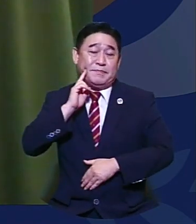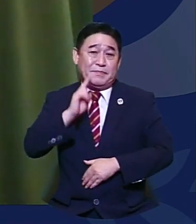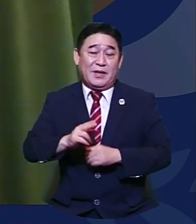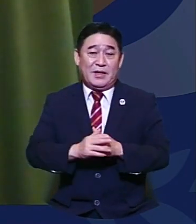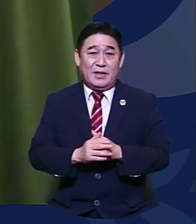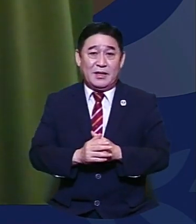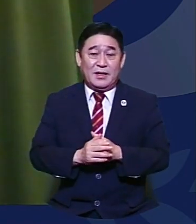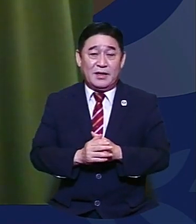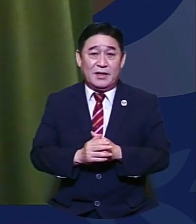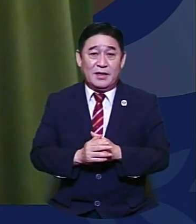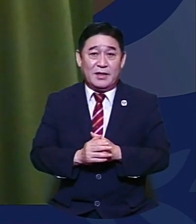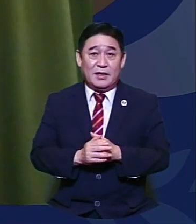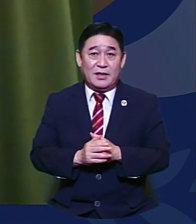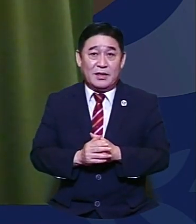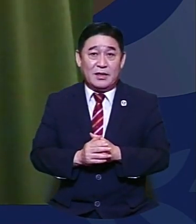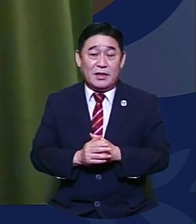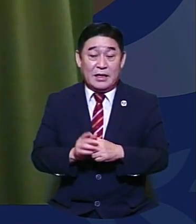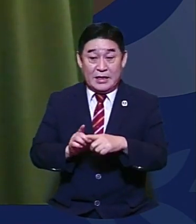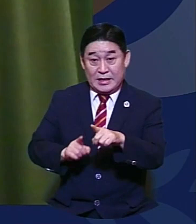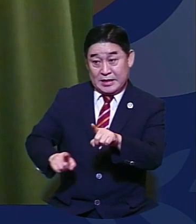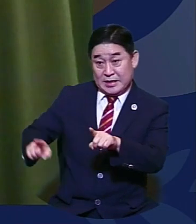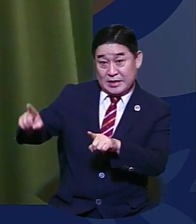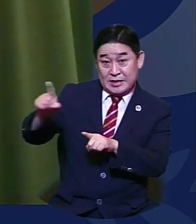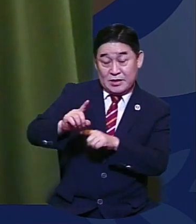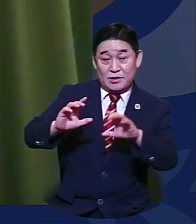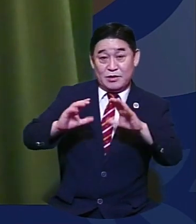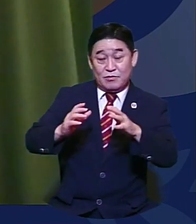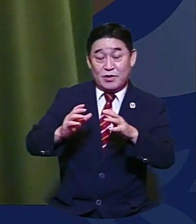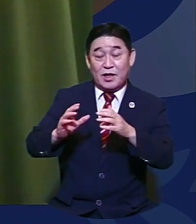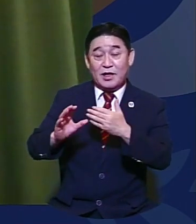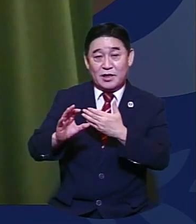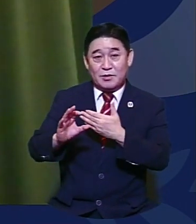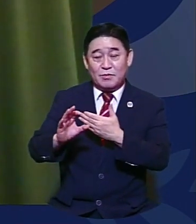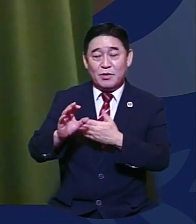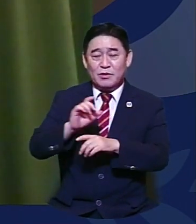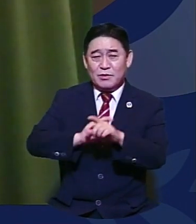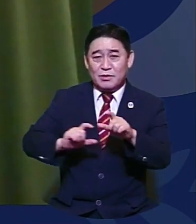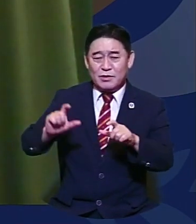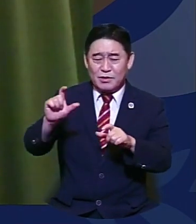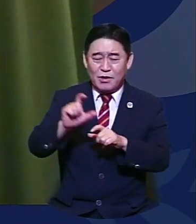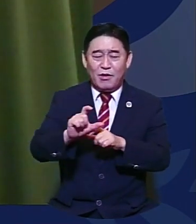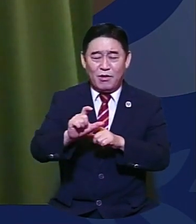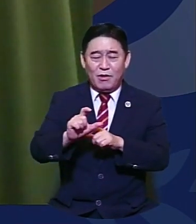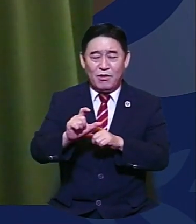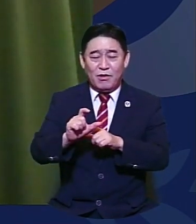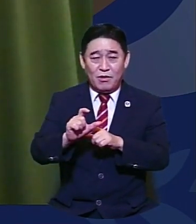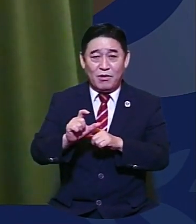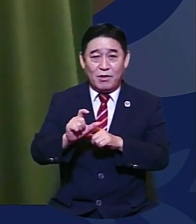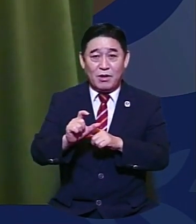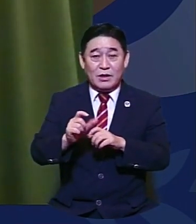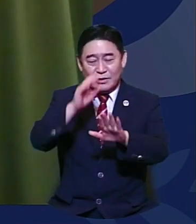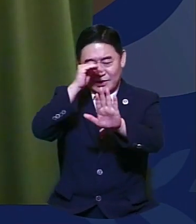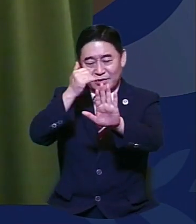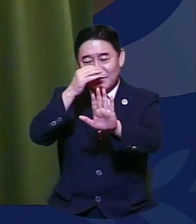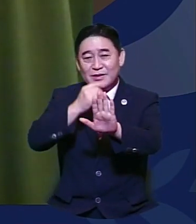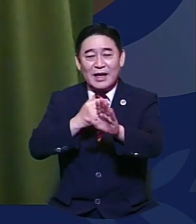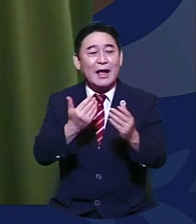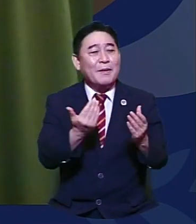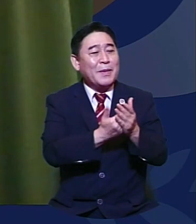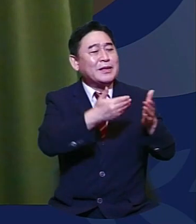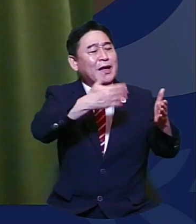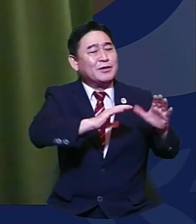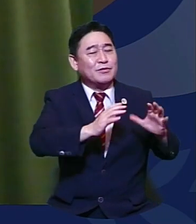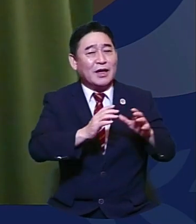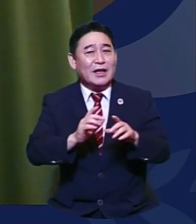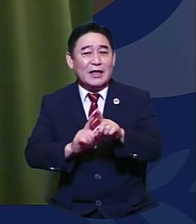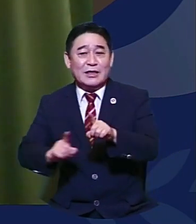more developed countries in addition to developing. These are things that everyone wants to see more of. When it comes to digital